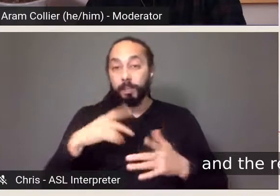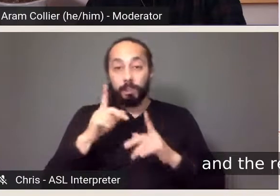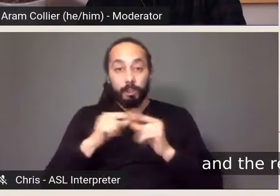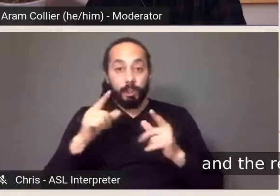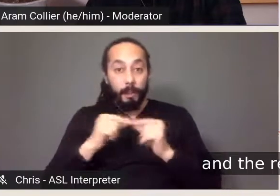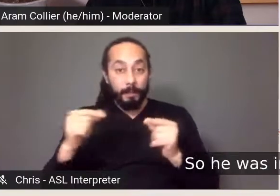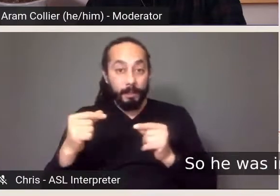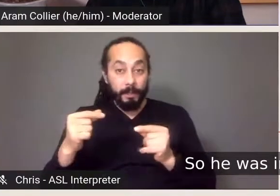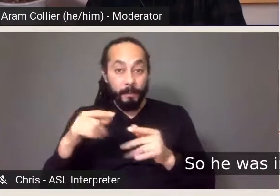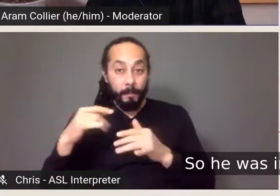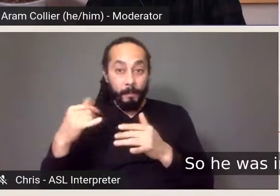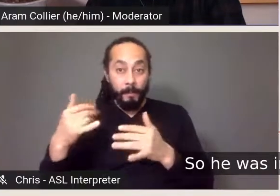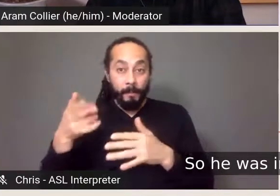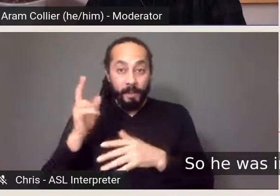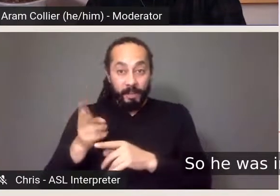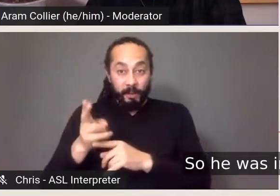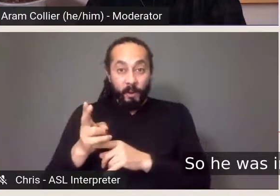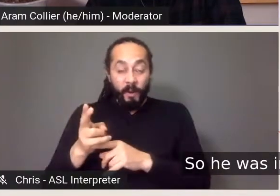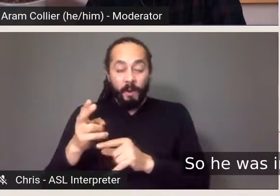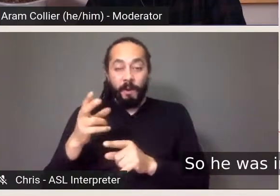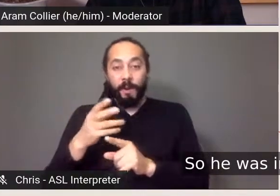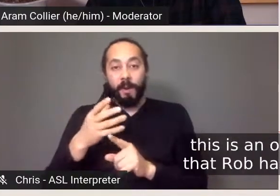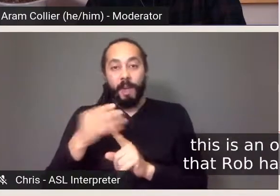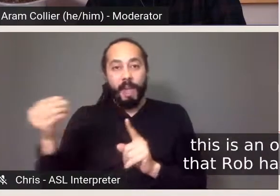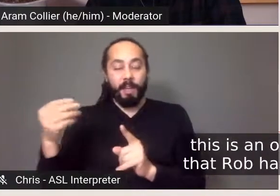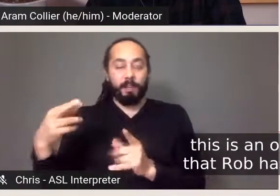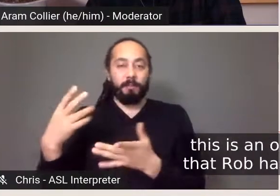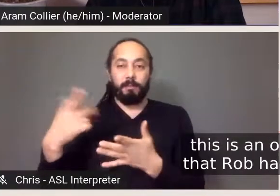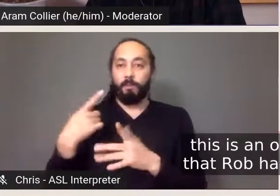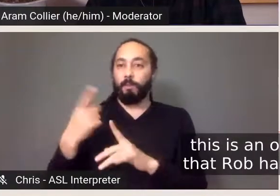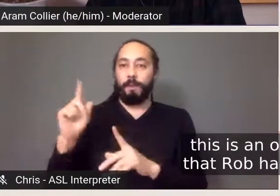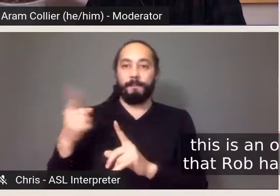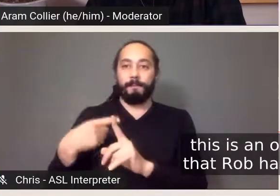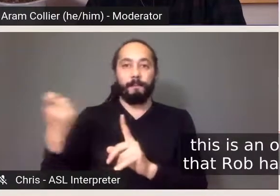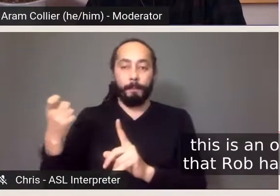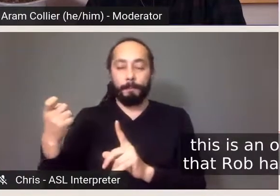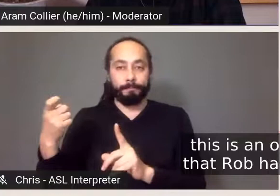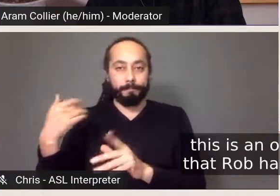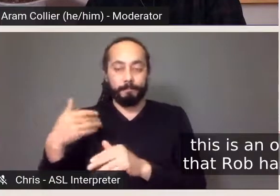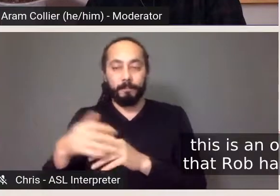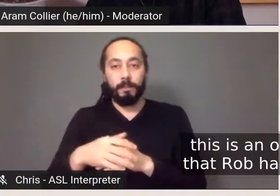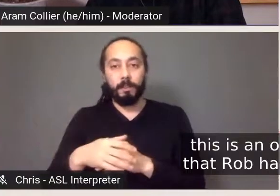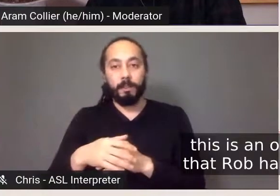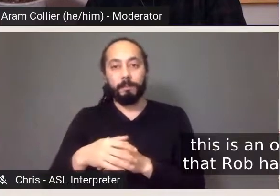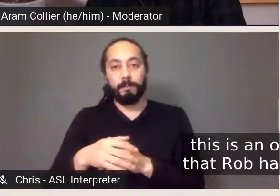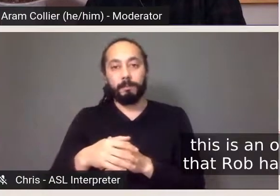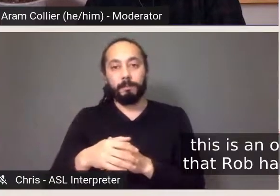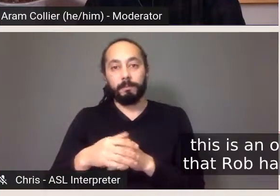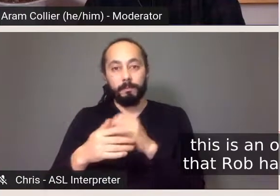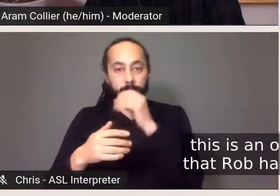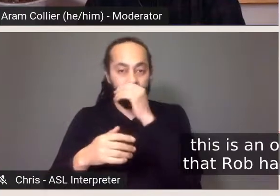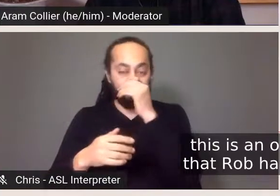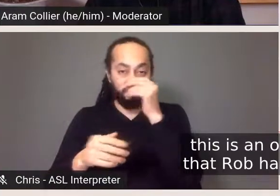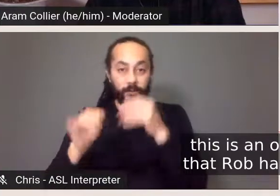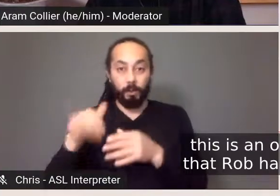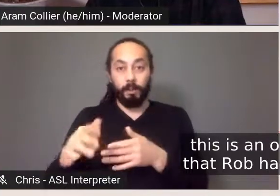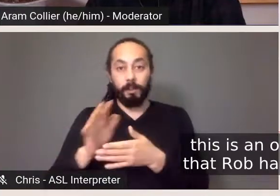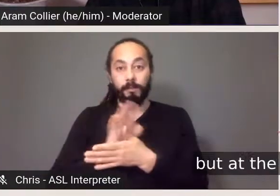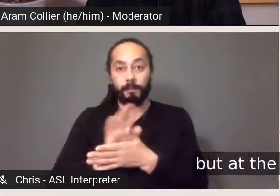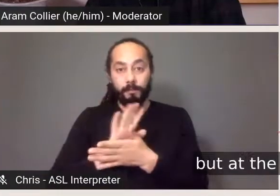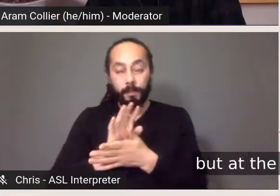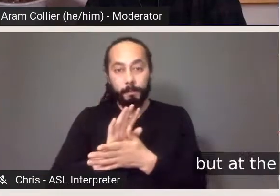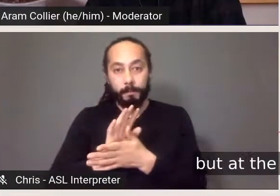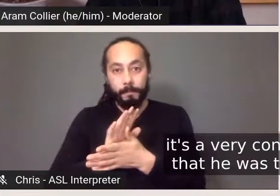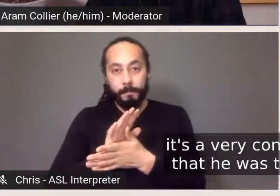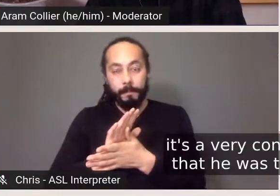it. So he was, in that sense, this is obitually a film that Rob has mentioned, but